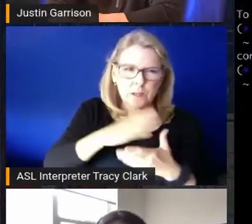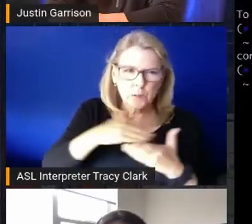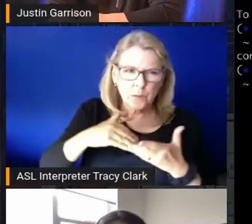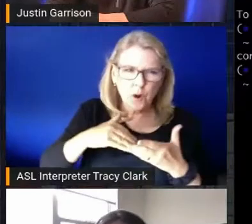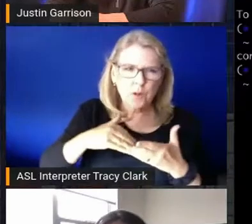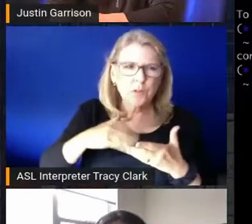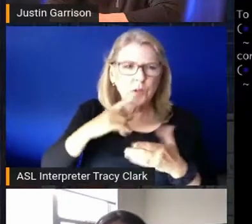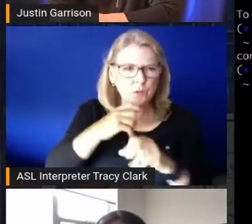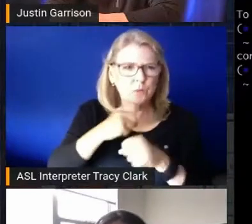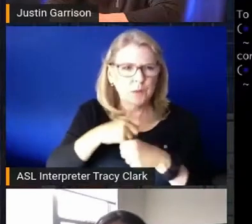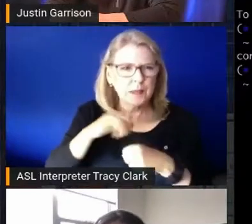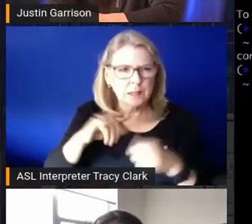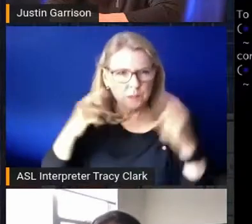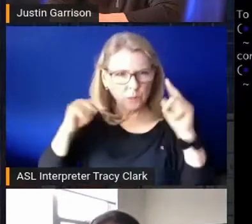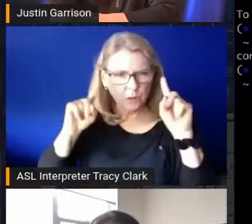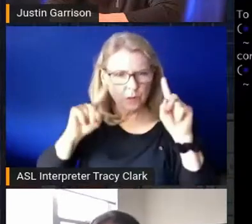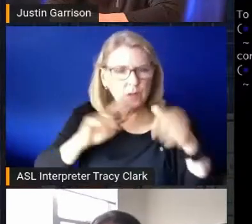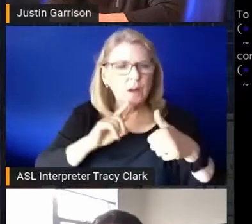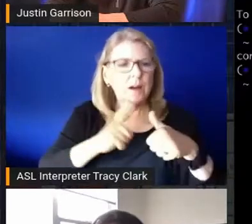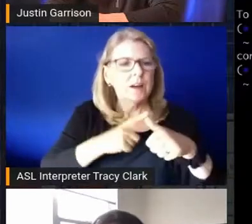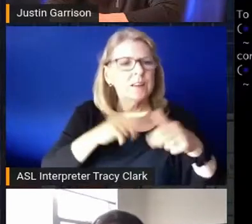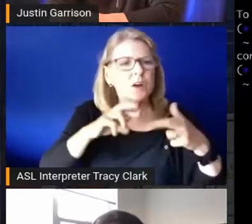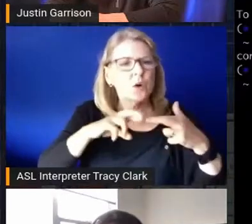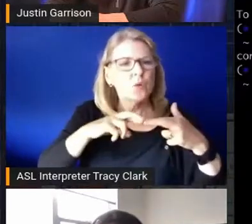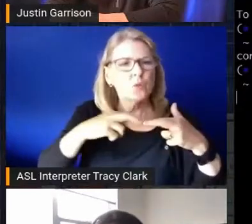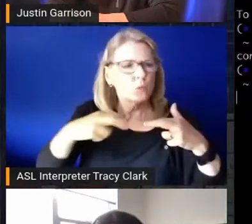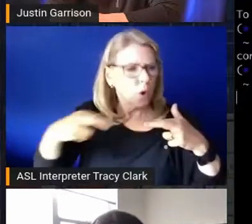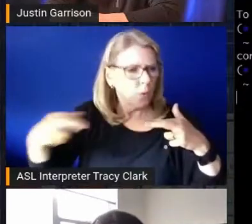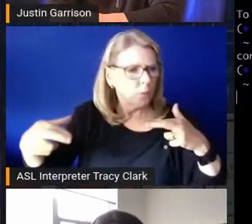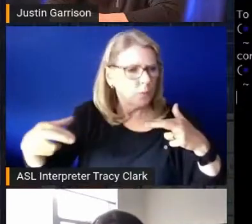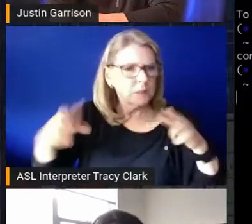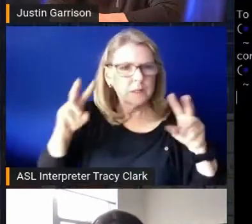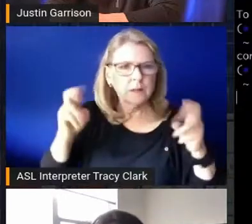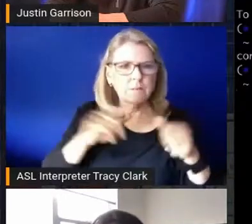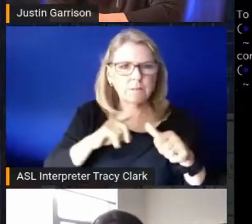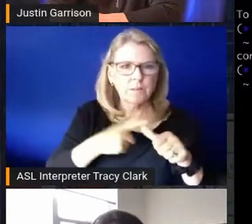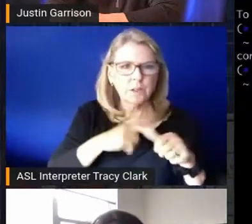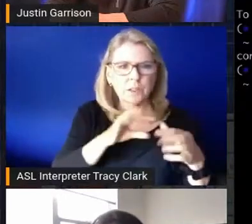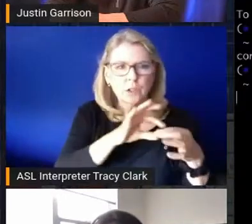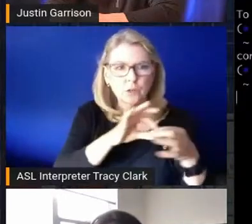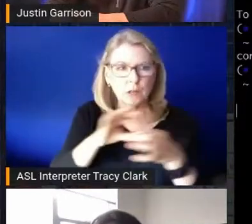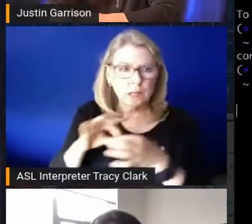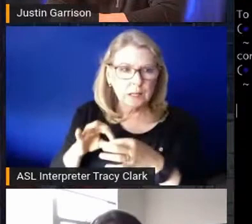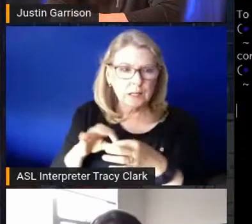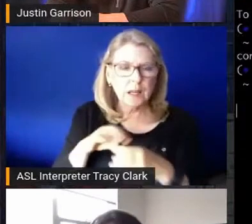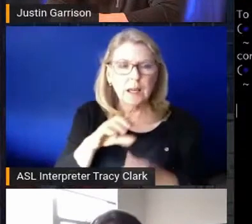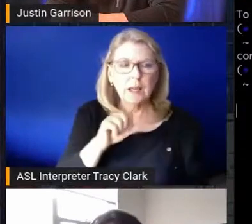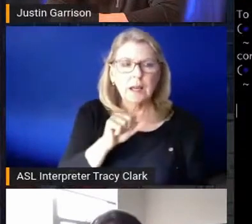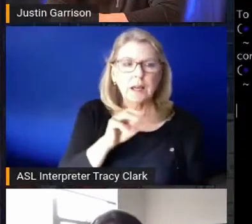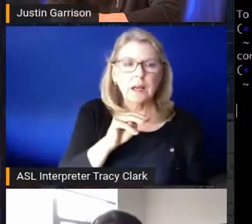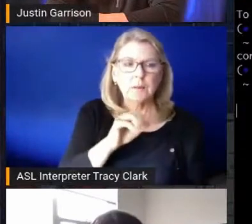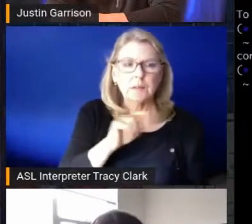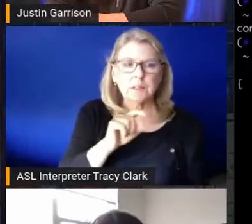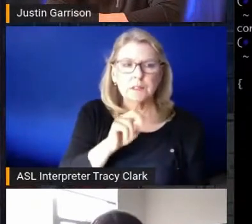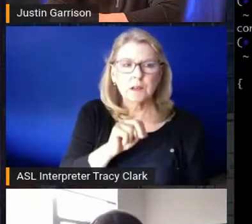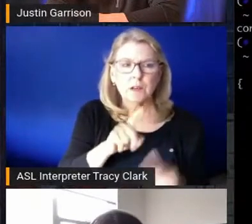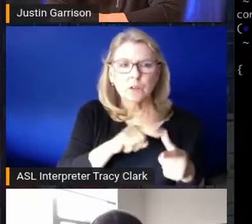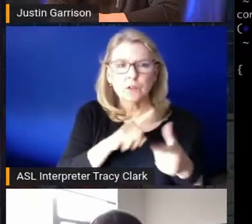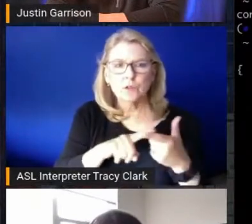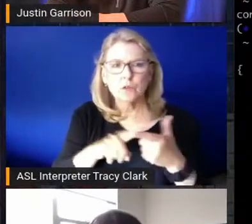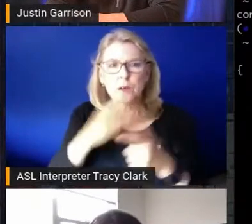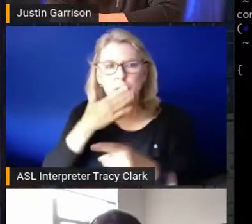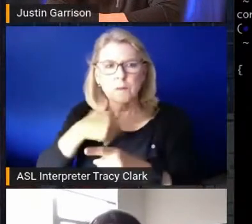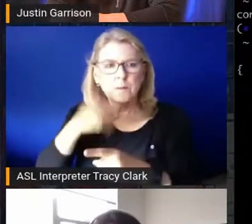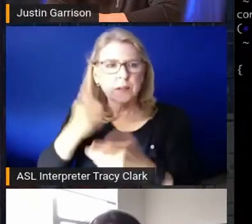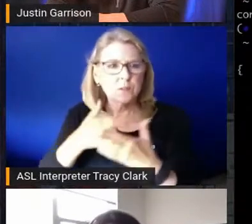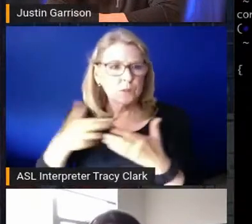is a service linked role. So this will enable Amazon EKS to manage other AWS resources on your behalf. So you can